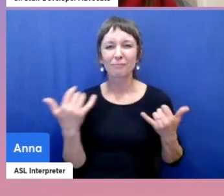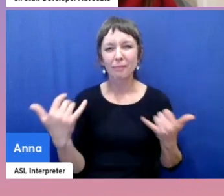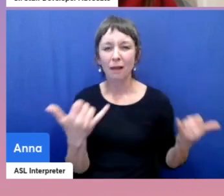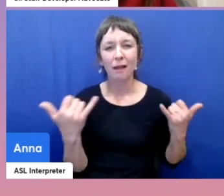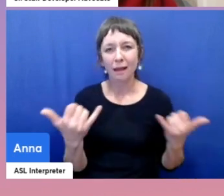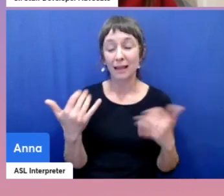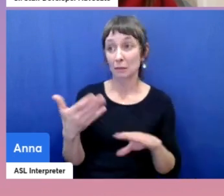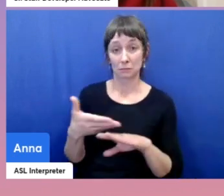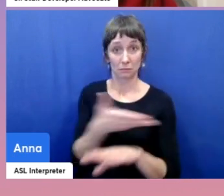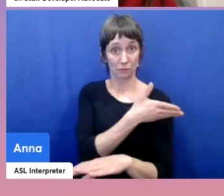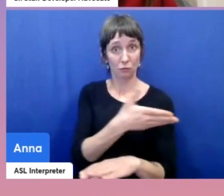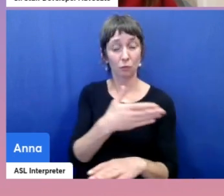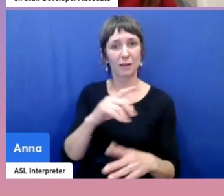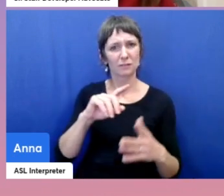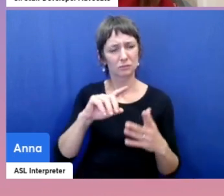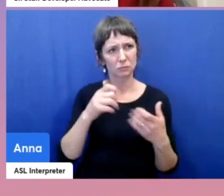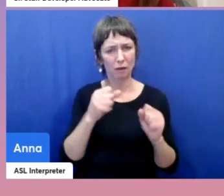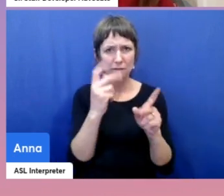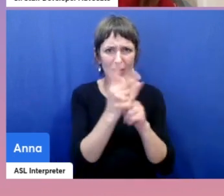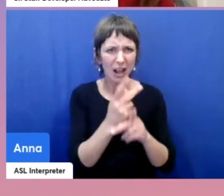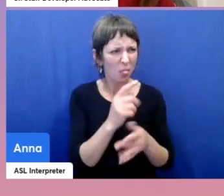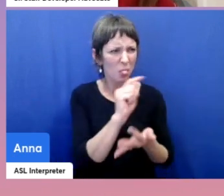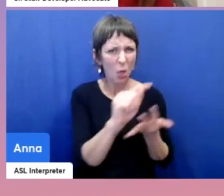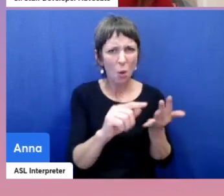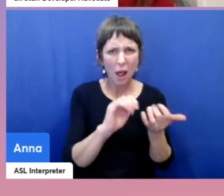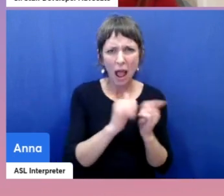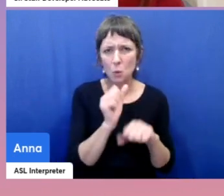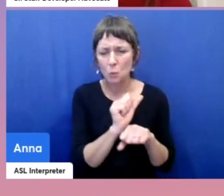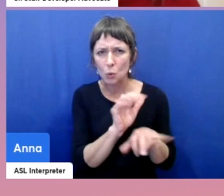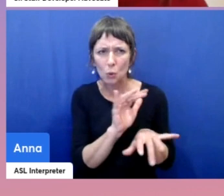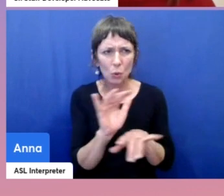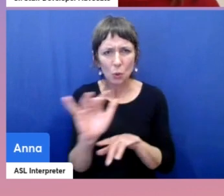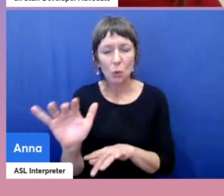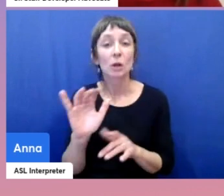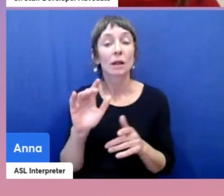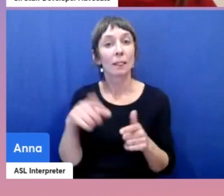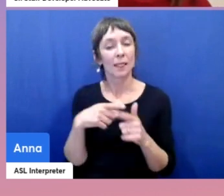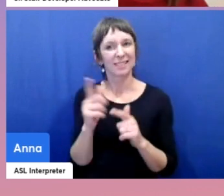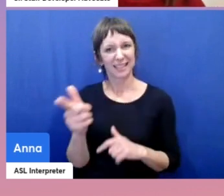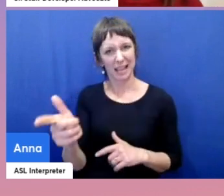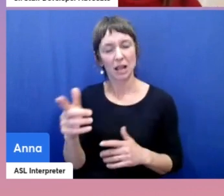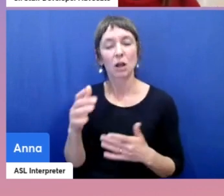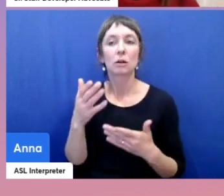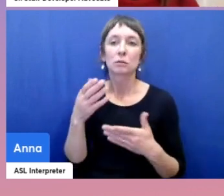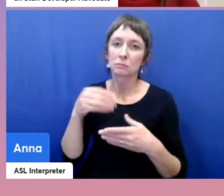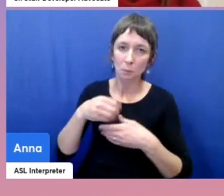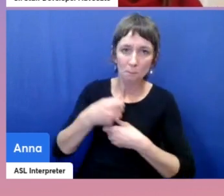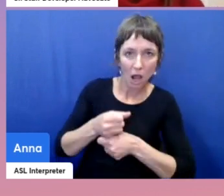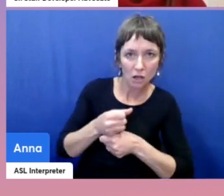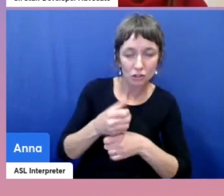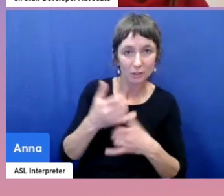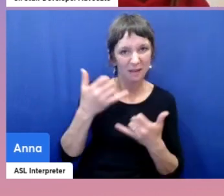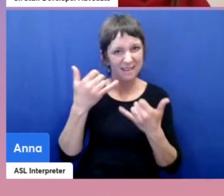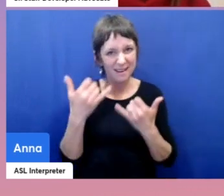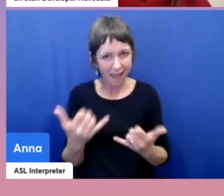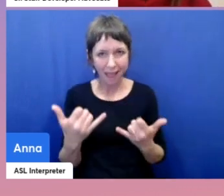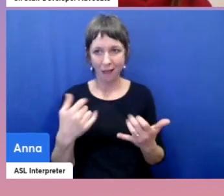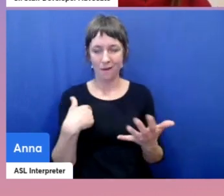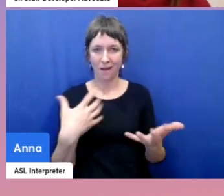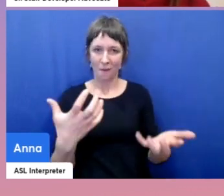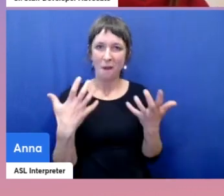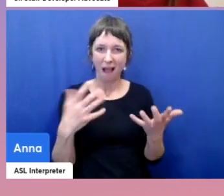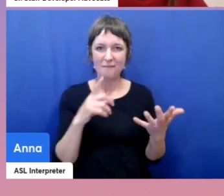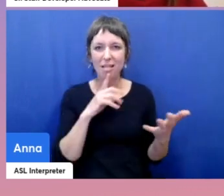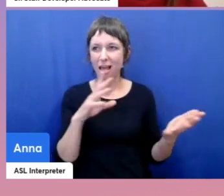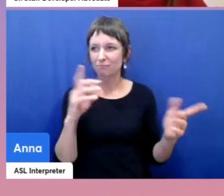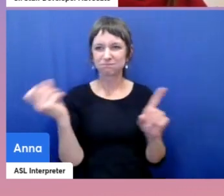what are these things? And then maybe years after that, it's like it's in production. But I was like, you know what? I want to have a irresponsible talk. I